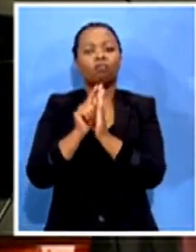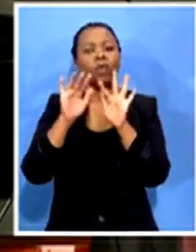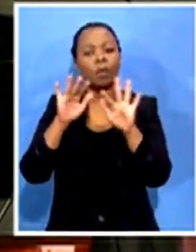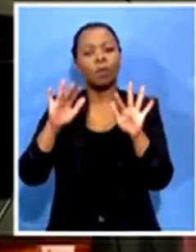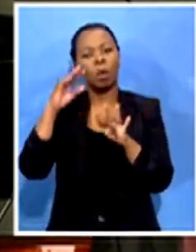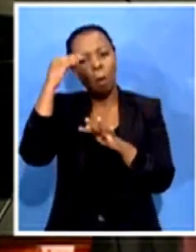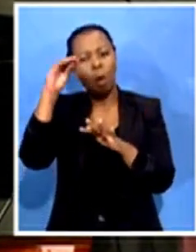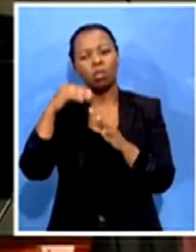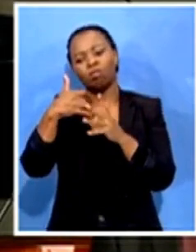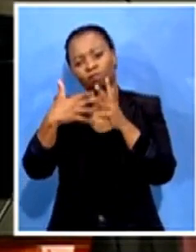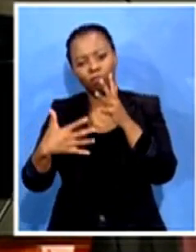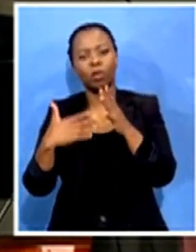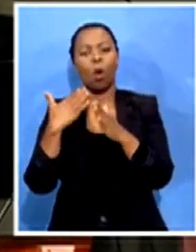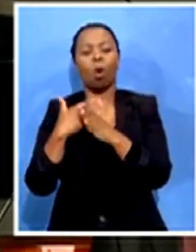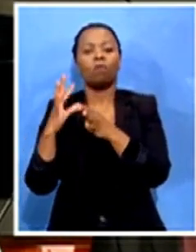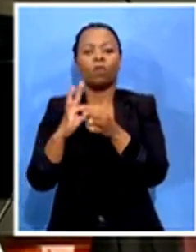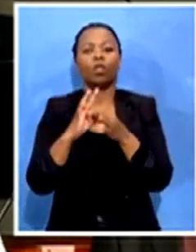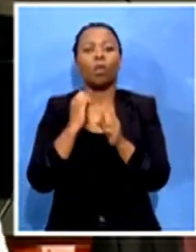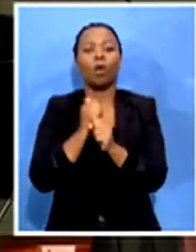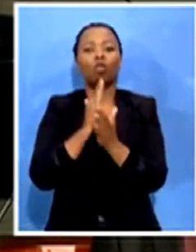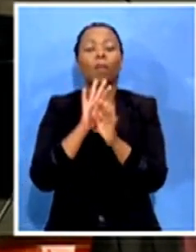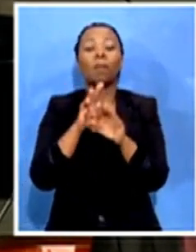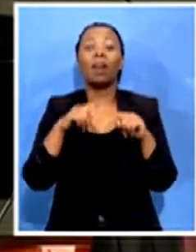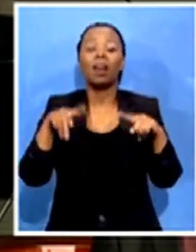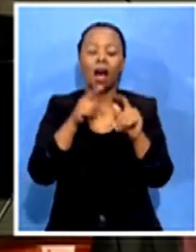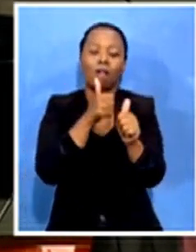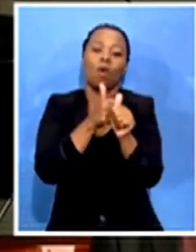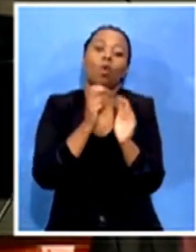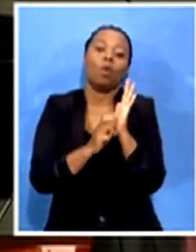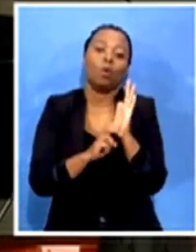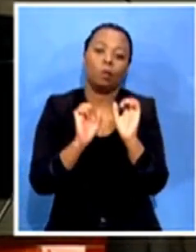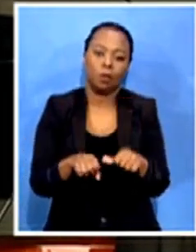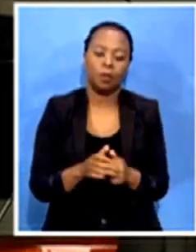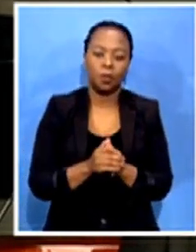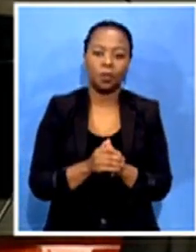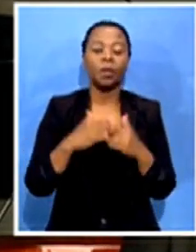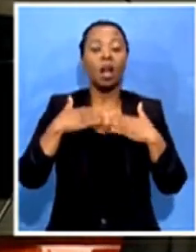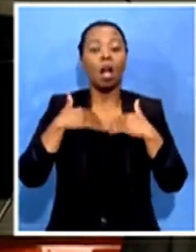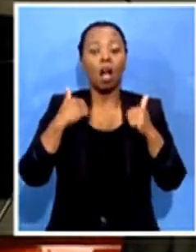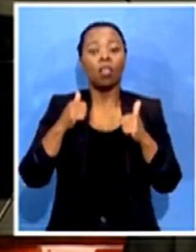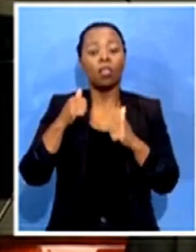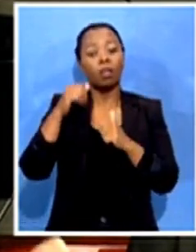are working with our health officials on the ground to support them. But